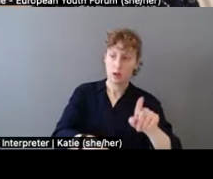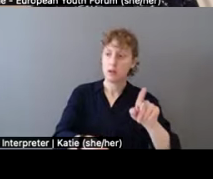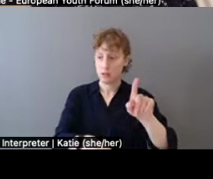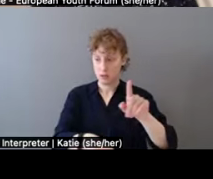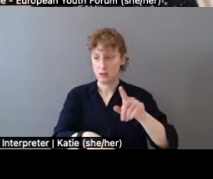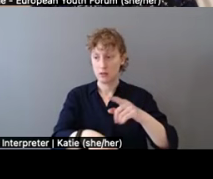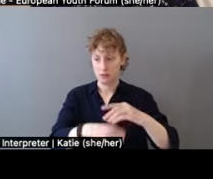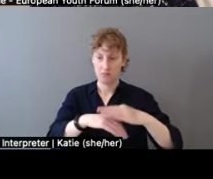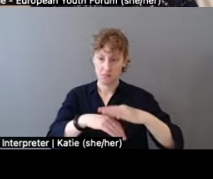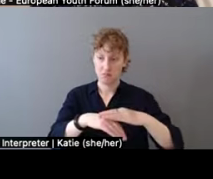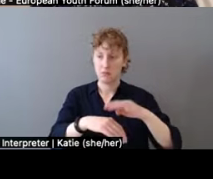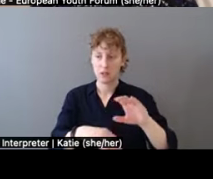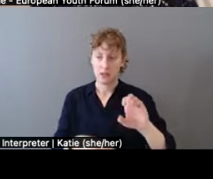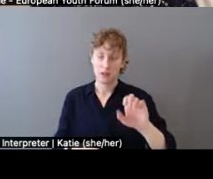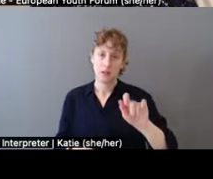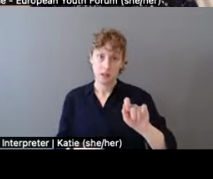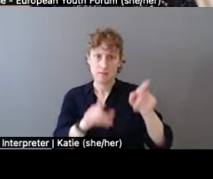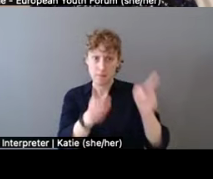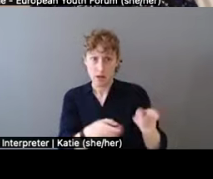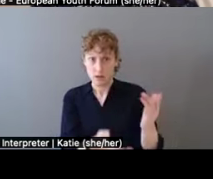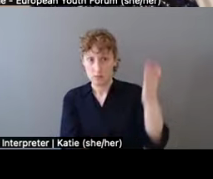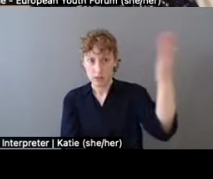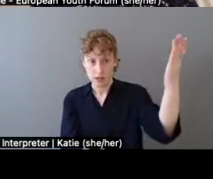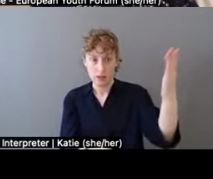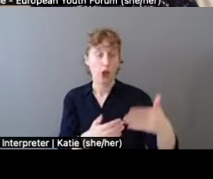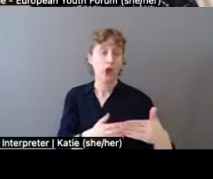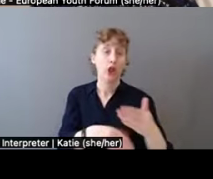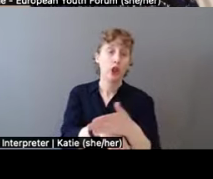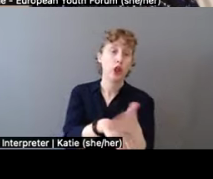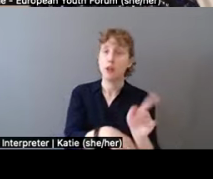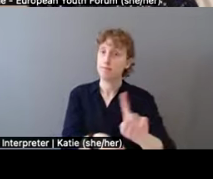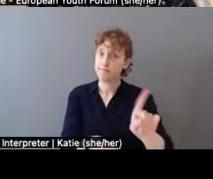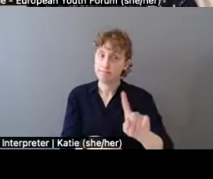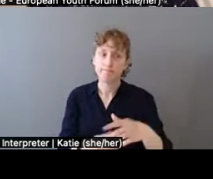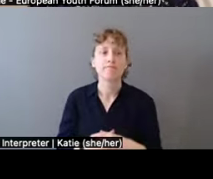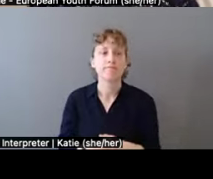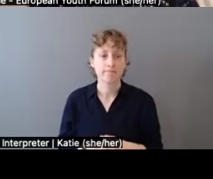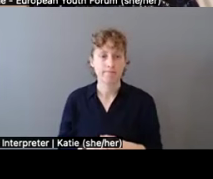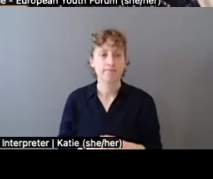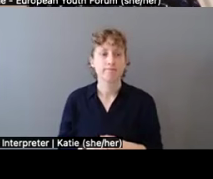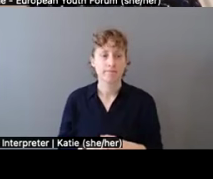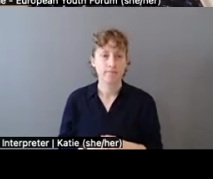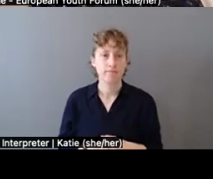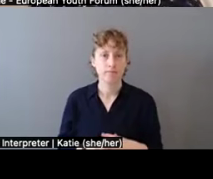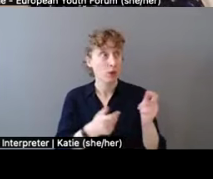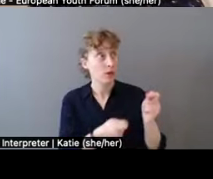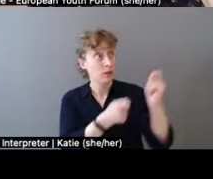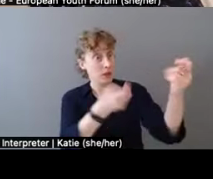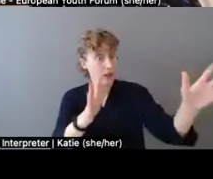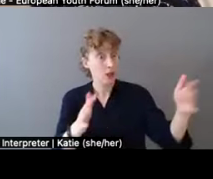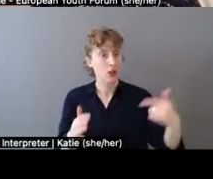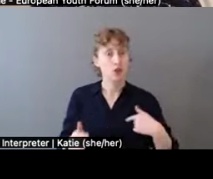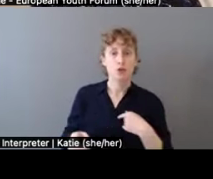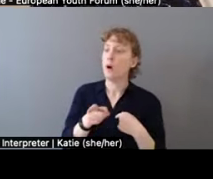that. We will update the status of your proposal on the ONCRIP portal. I believe you will also receive